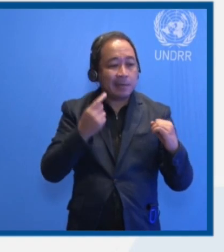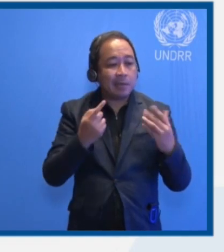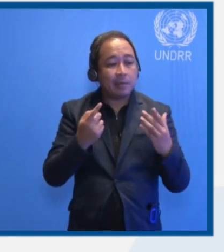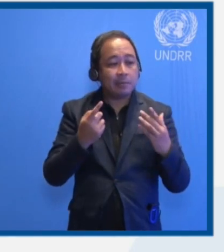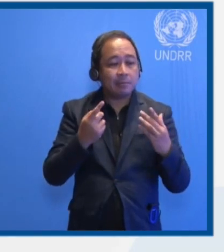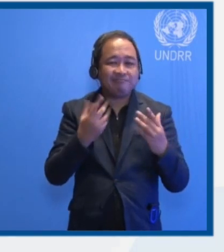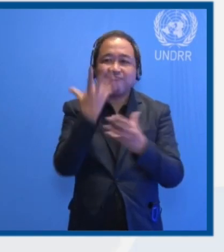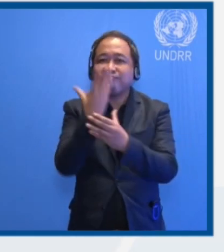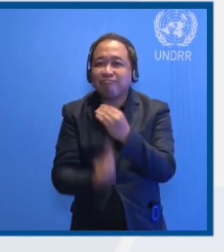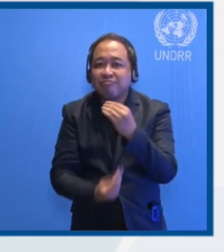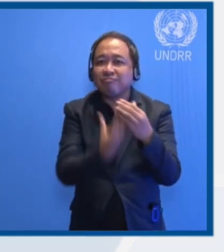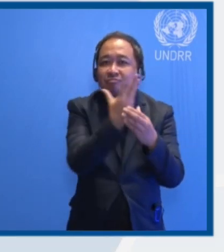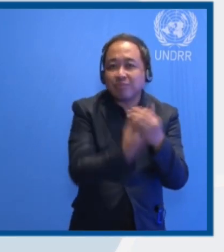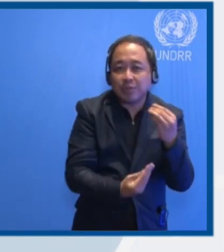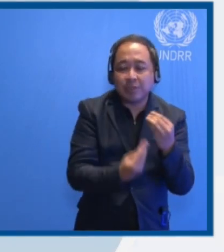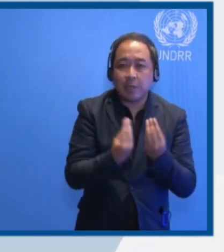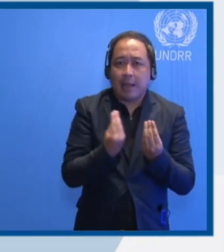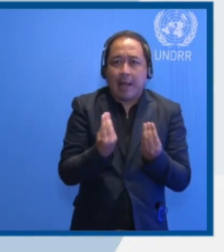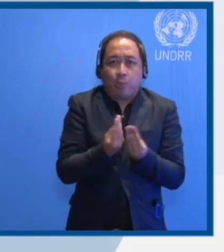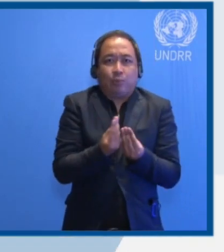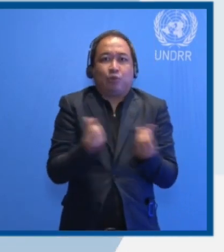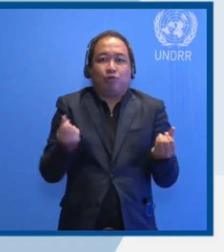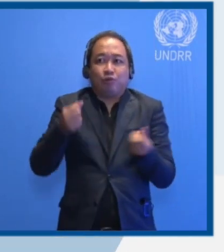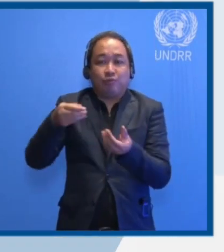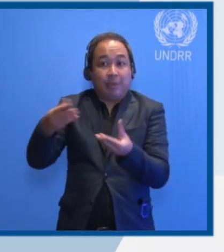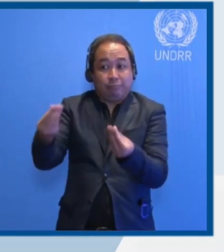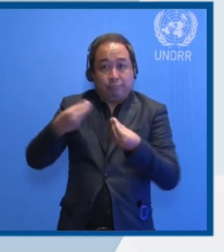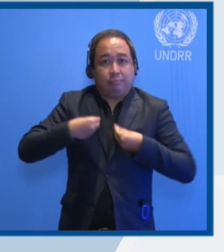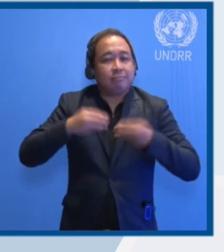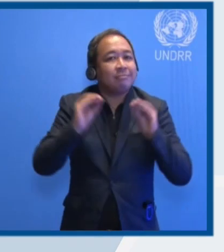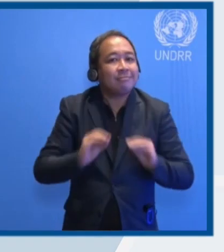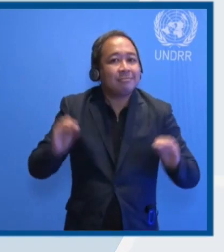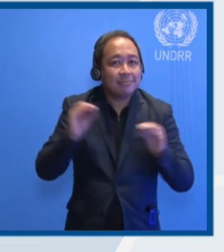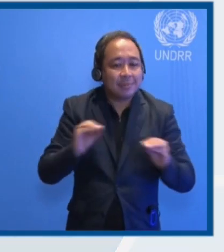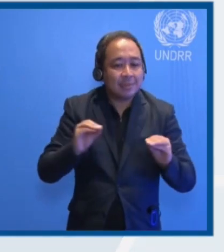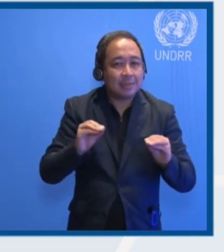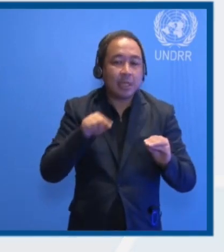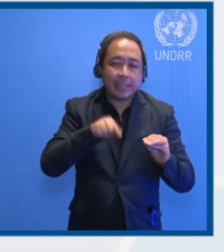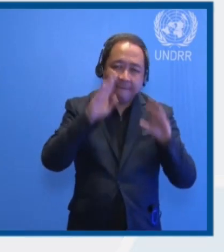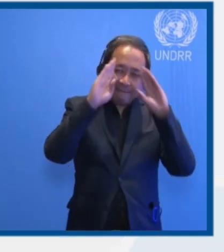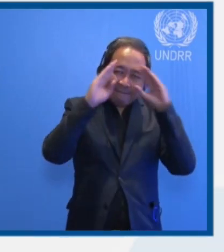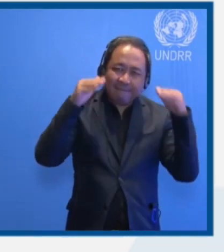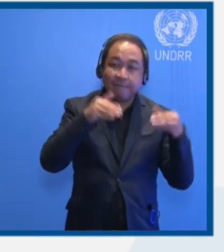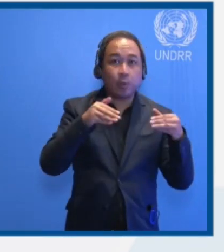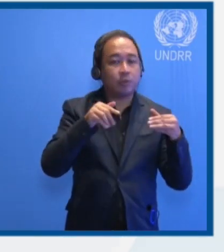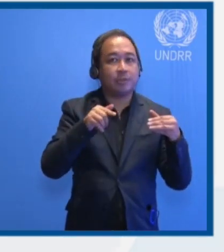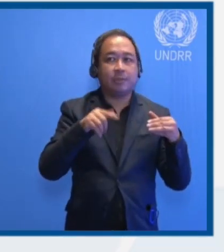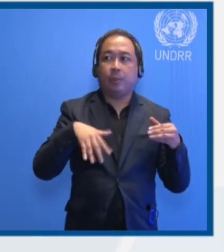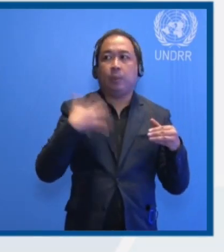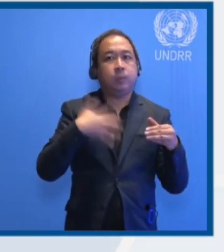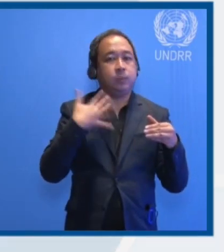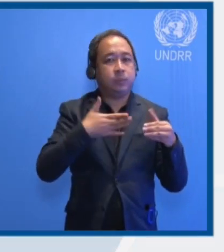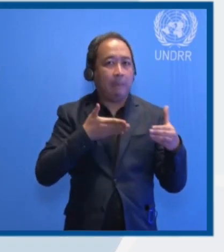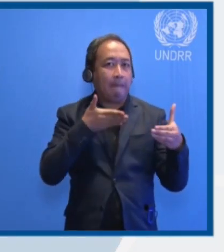and solution receivers. This needs to be considered as a huge barrier. And of course, that is